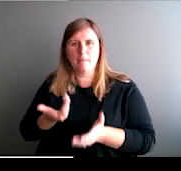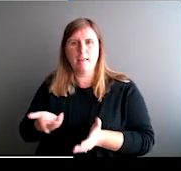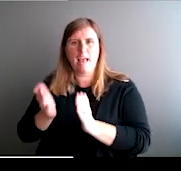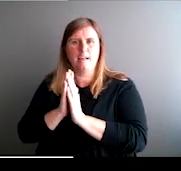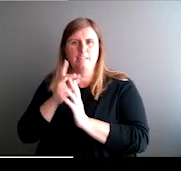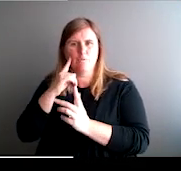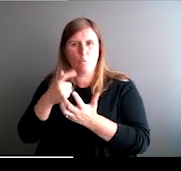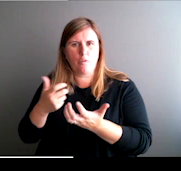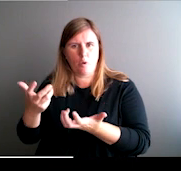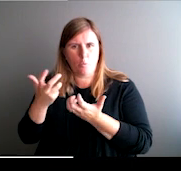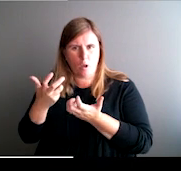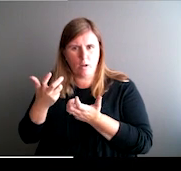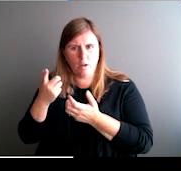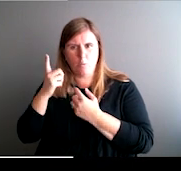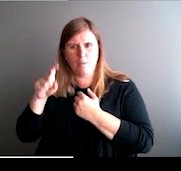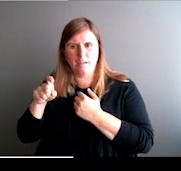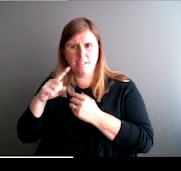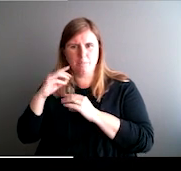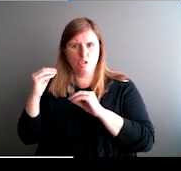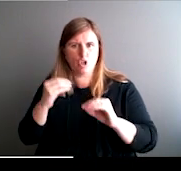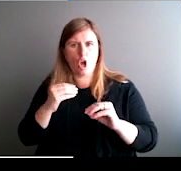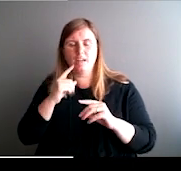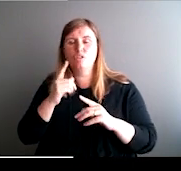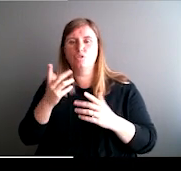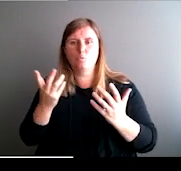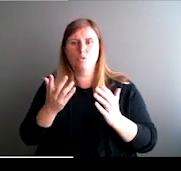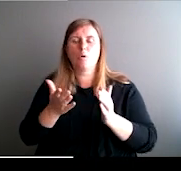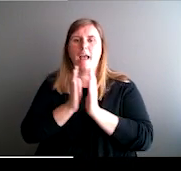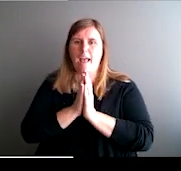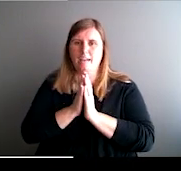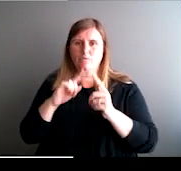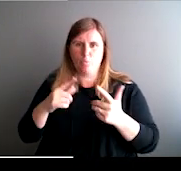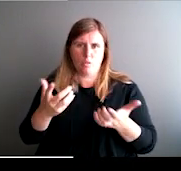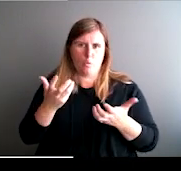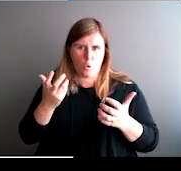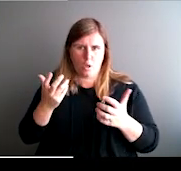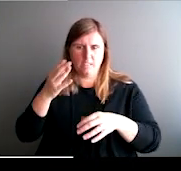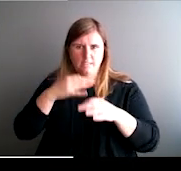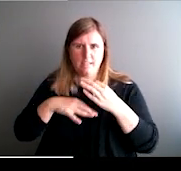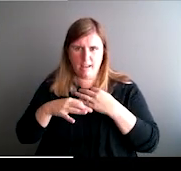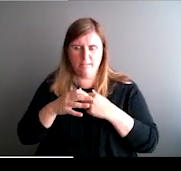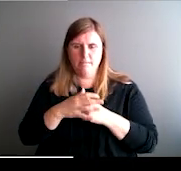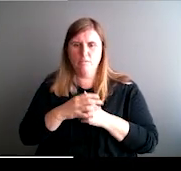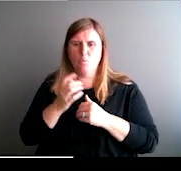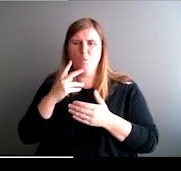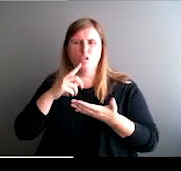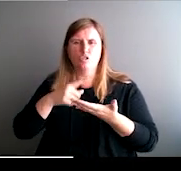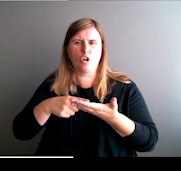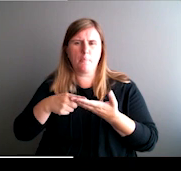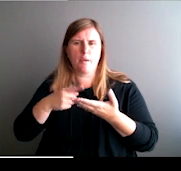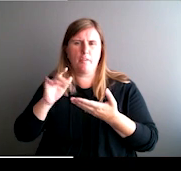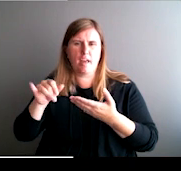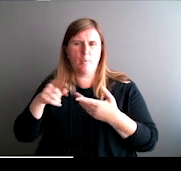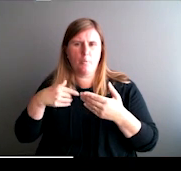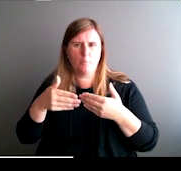for what they want, and what they need to be taught is to ask for what they want. We'll talk about that as we move forward.